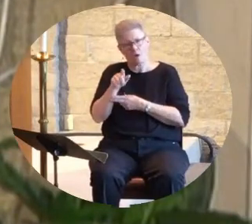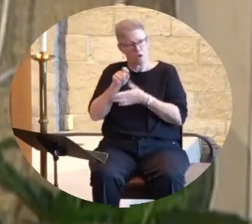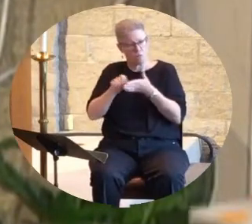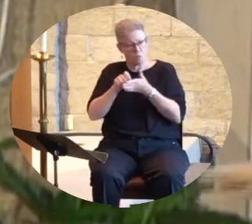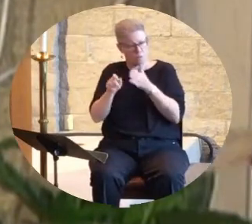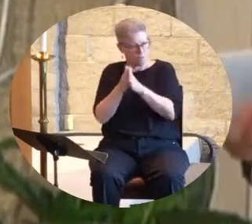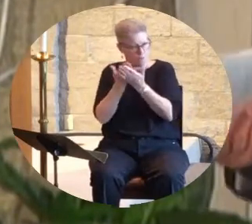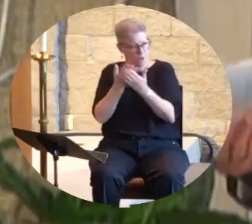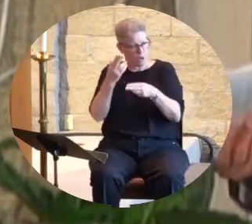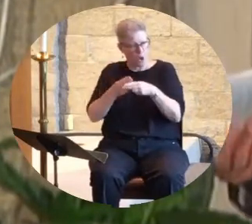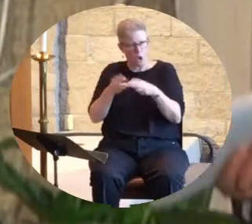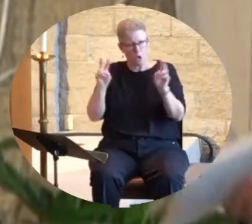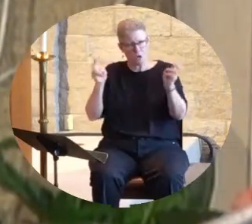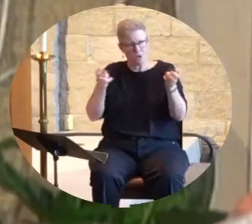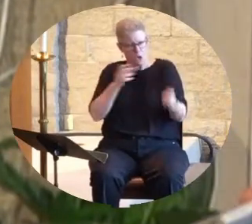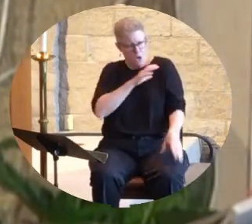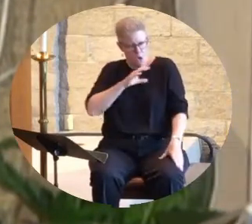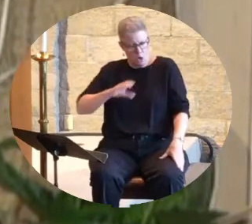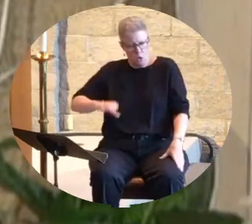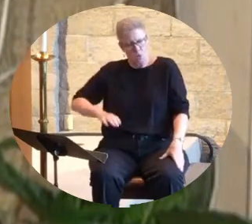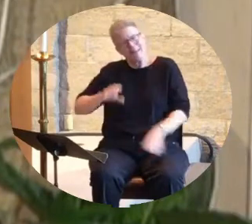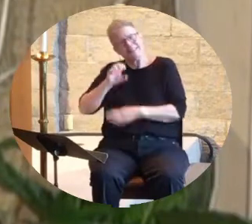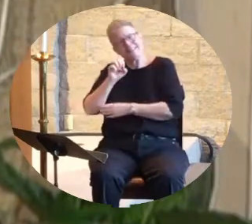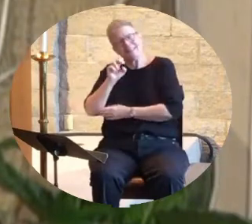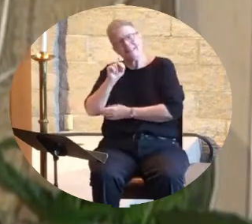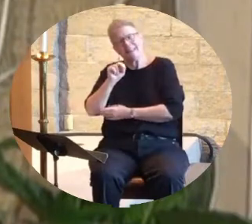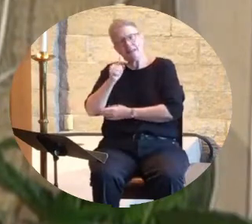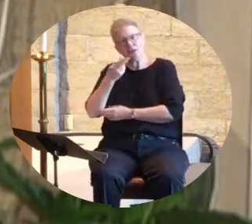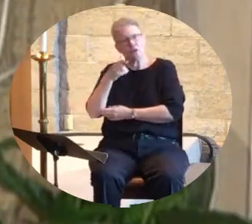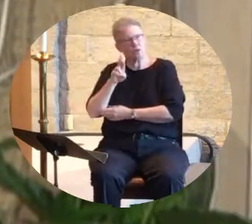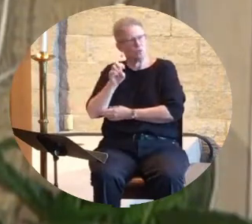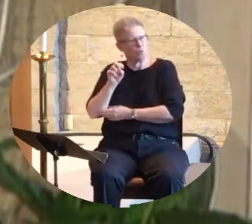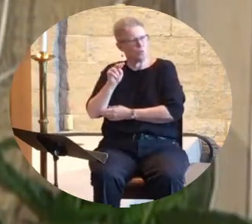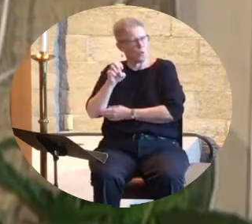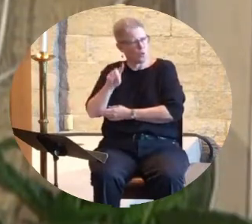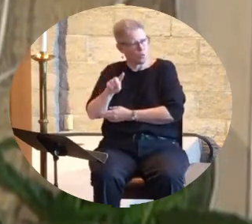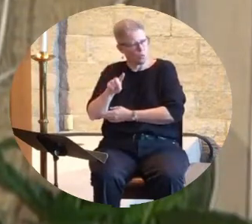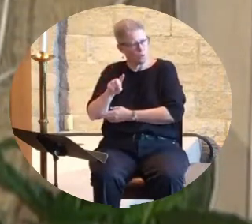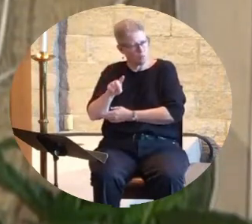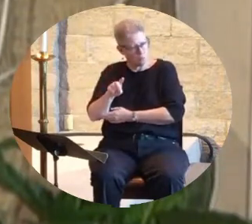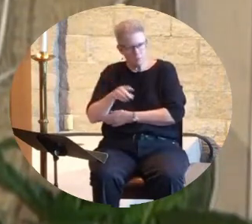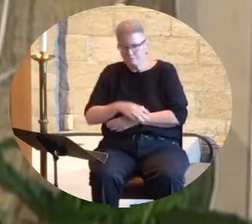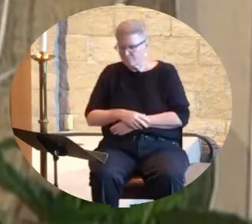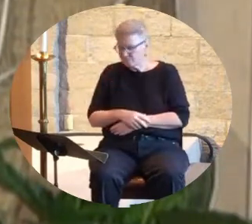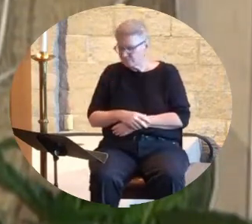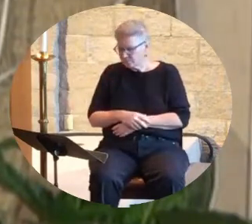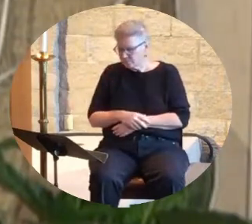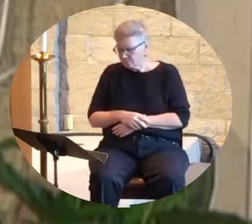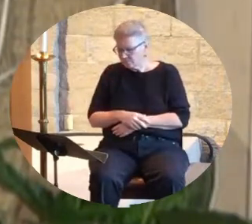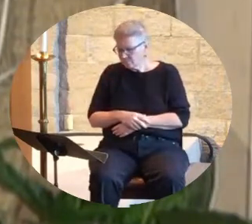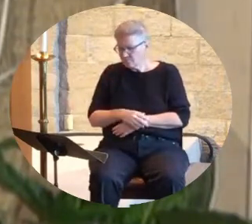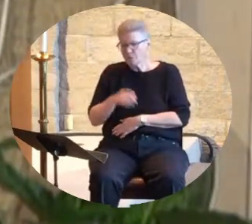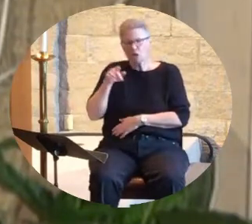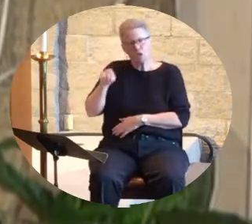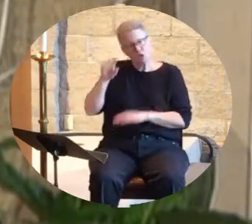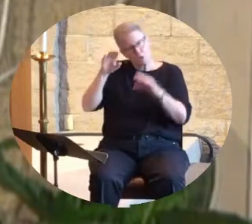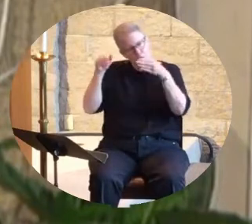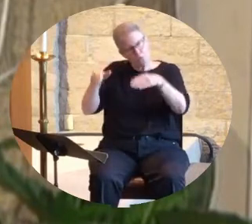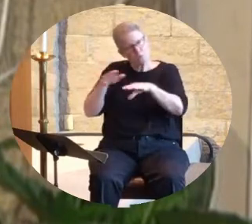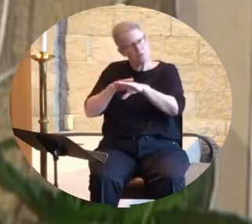Christ Enthroned, and she comes from Christ Enthroned, Your Hope of Glory, and she was about the body. So